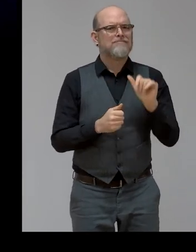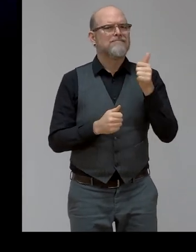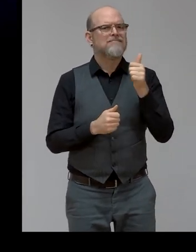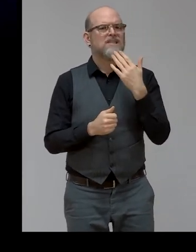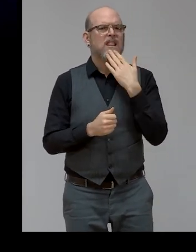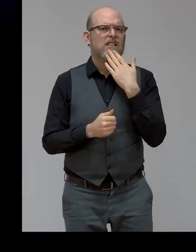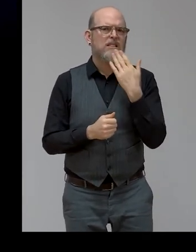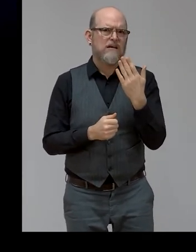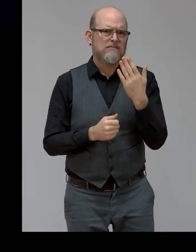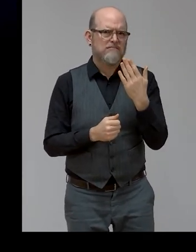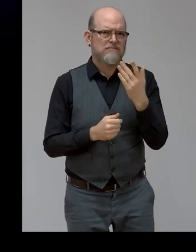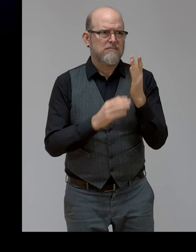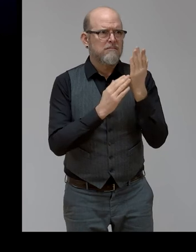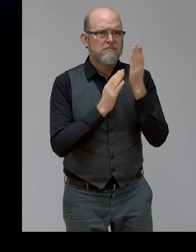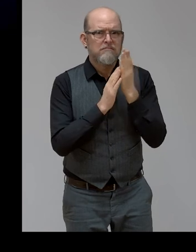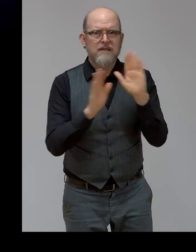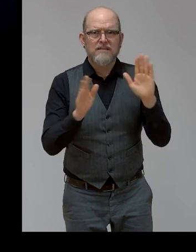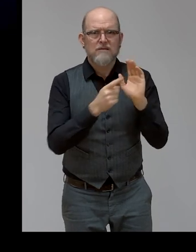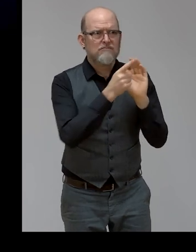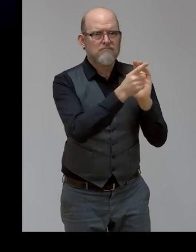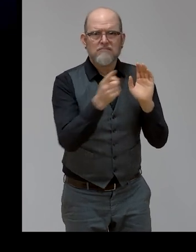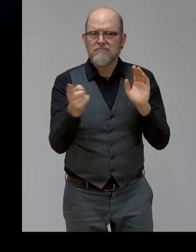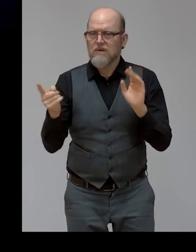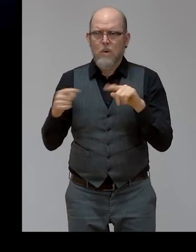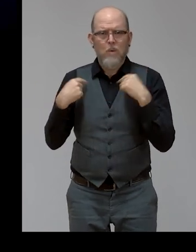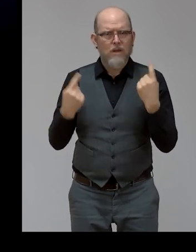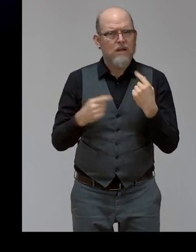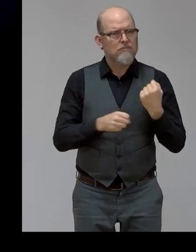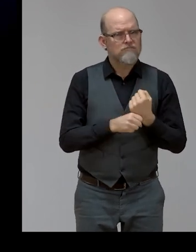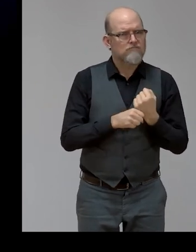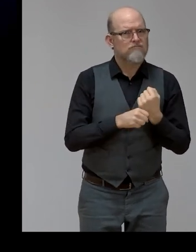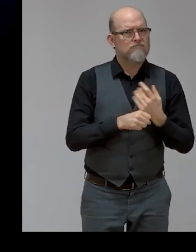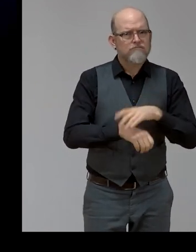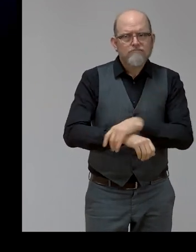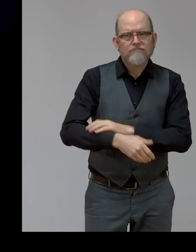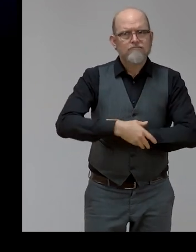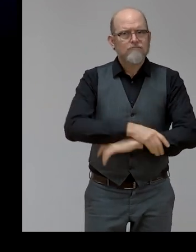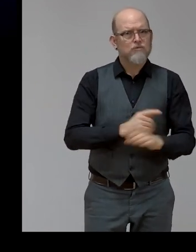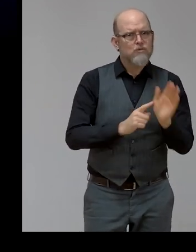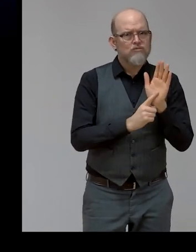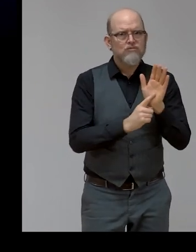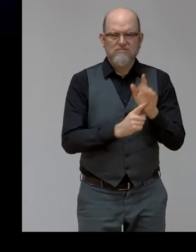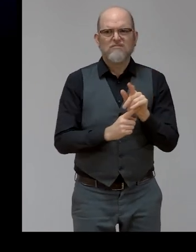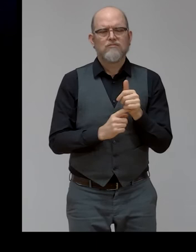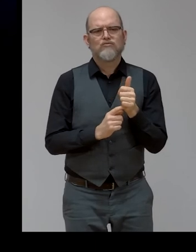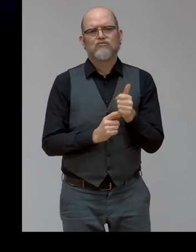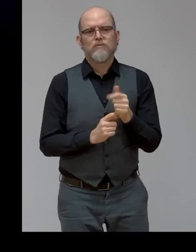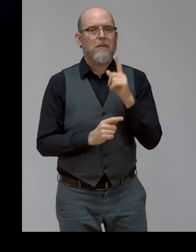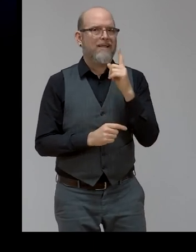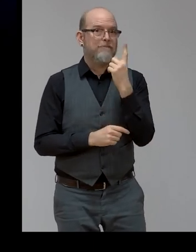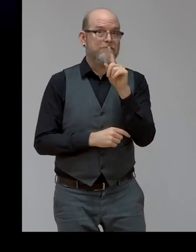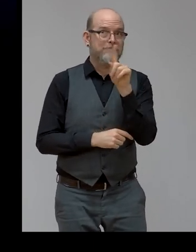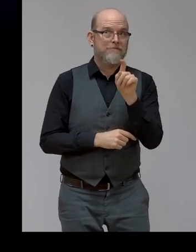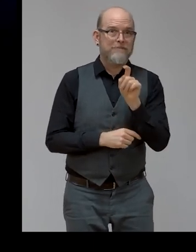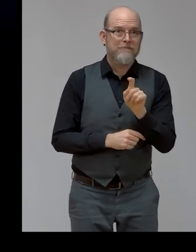that we all worked very hard on it, this presentation. I have a question for you, because I know we've spoken a